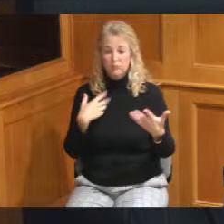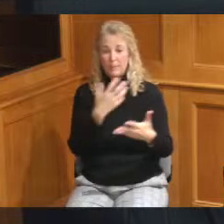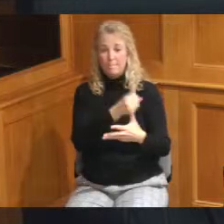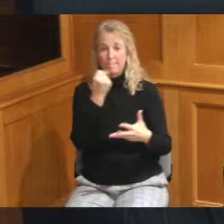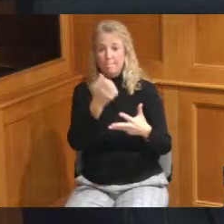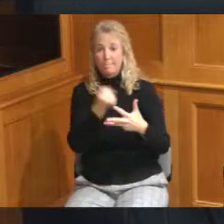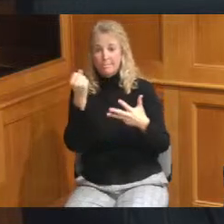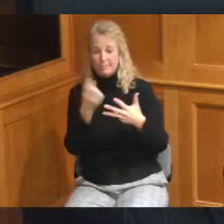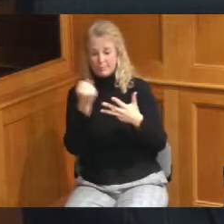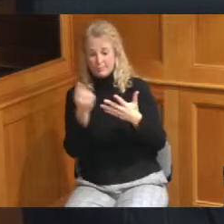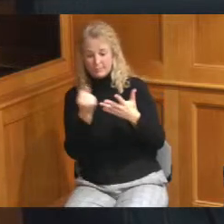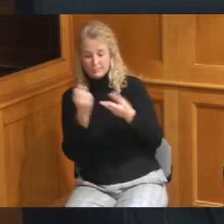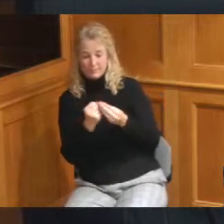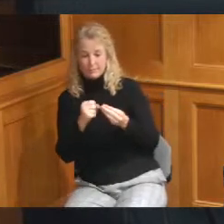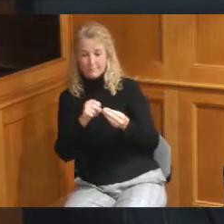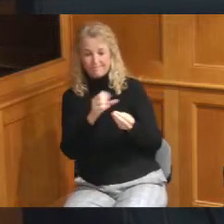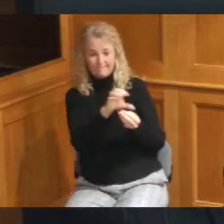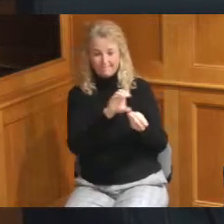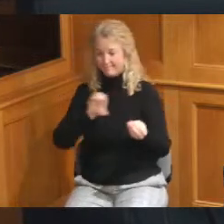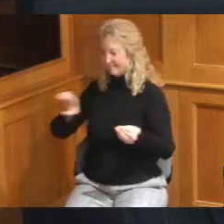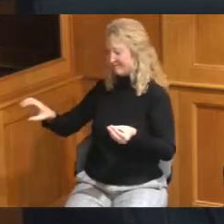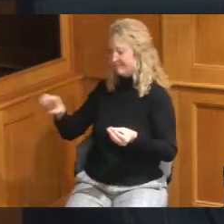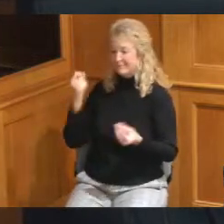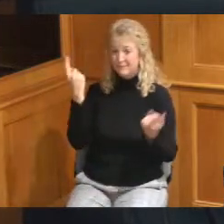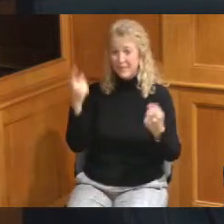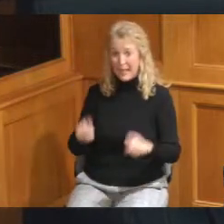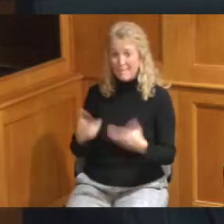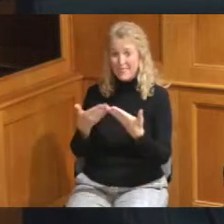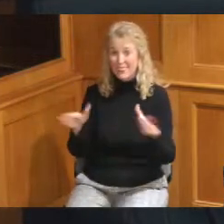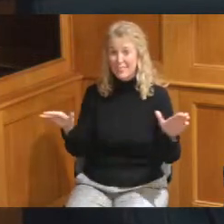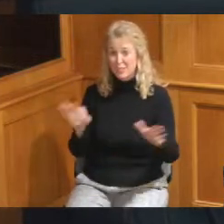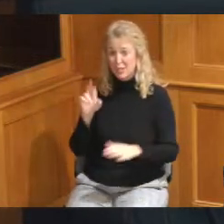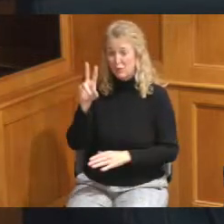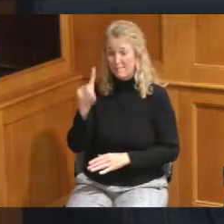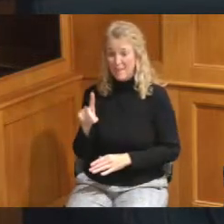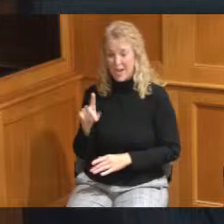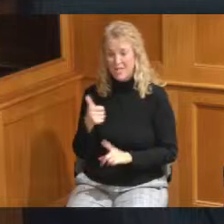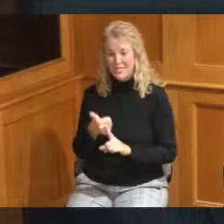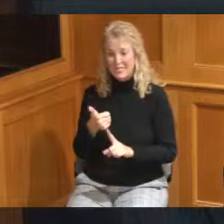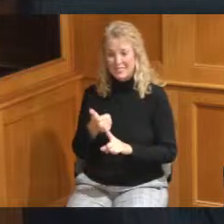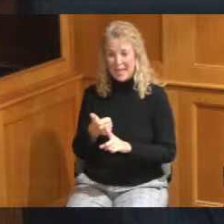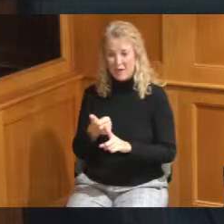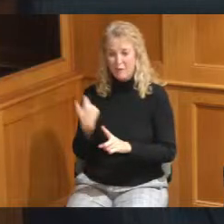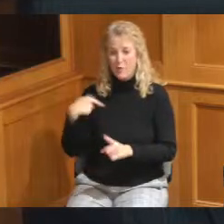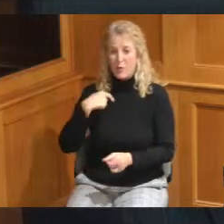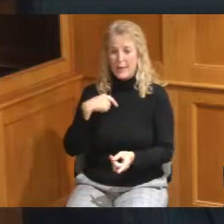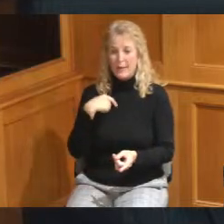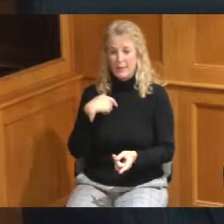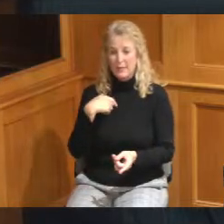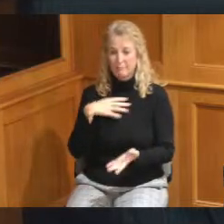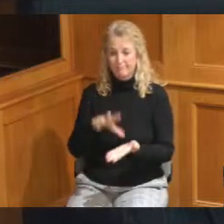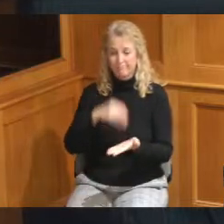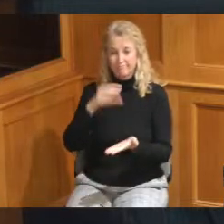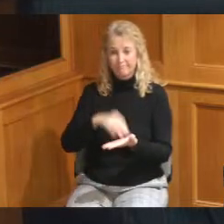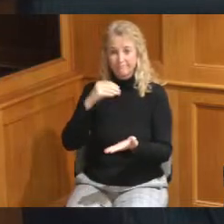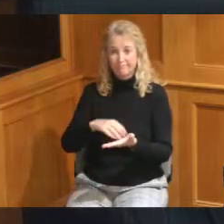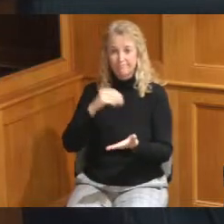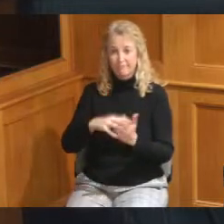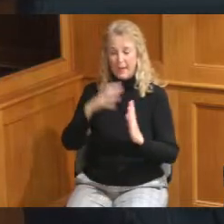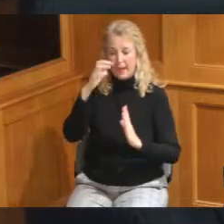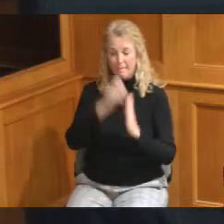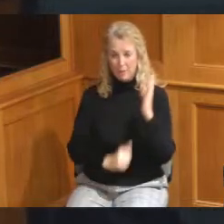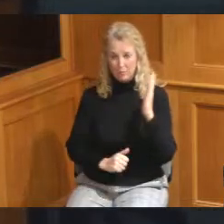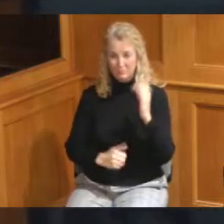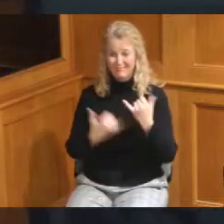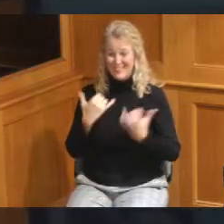PTR out of this fund, the general fund is the backstop. Well, we're just in the middle of our budget discussions right now. We're in a